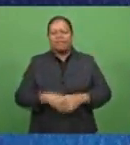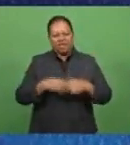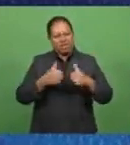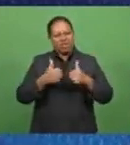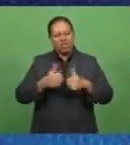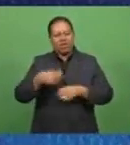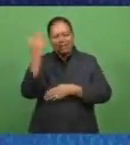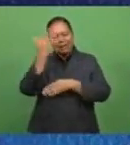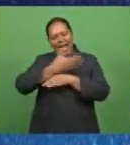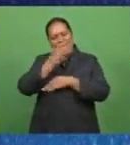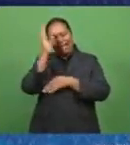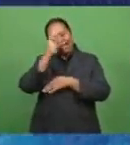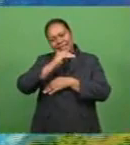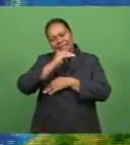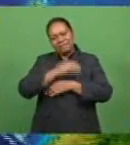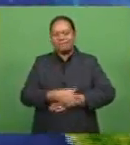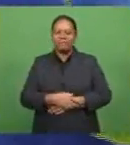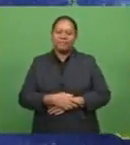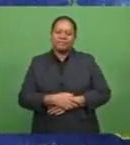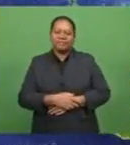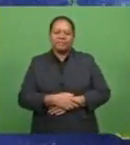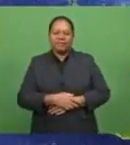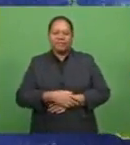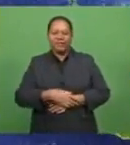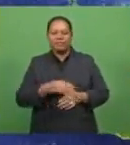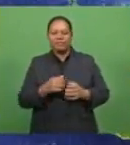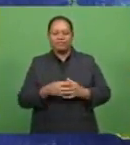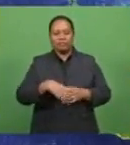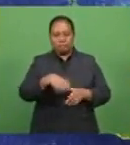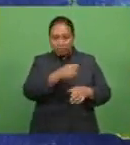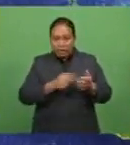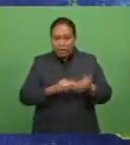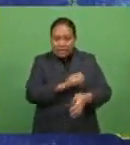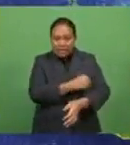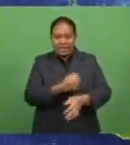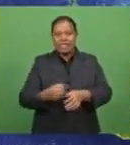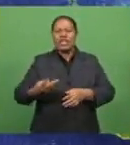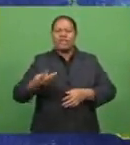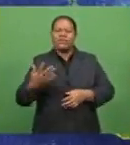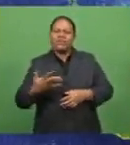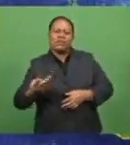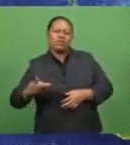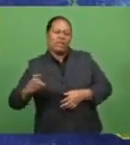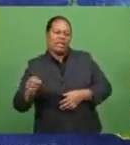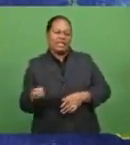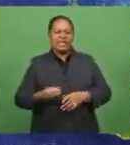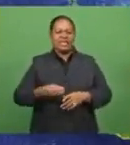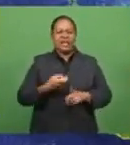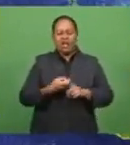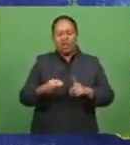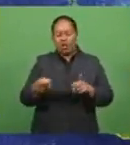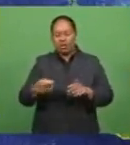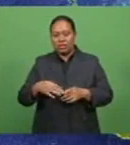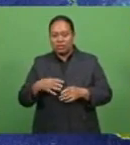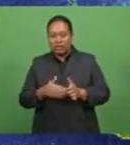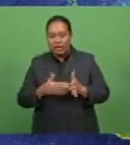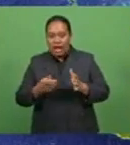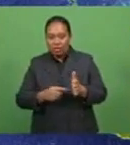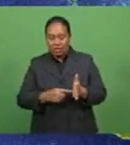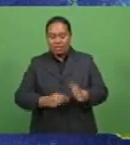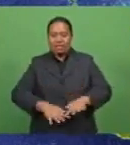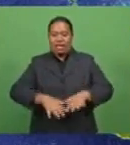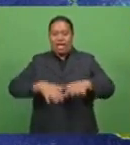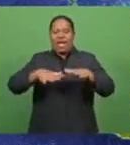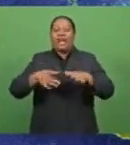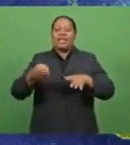night's sleep. At sea, southeast winds 15 to 20 knots, moderate to rough seas. Now turning to the tides, high